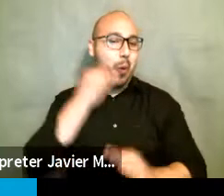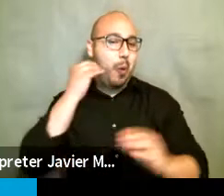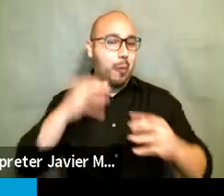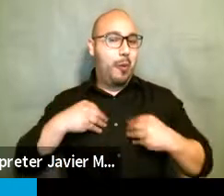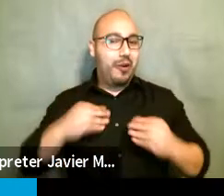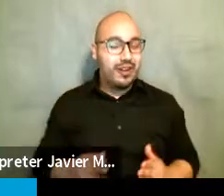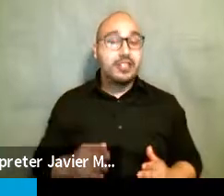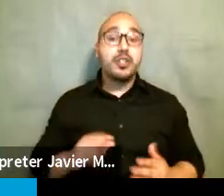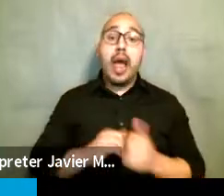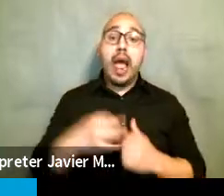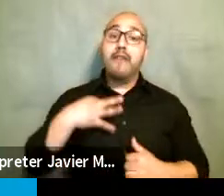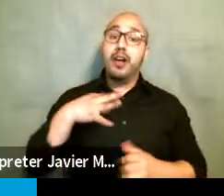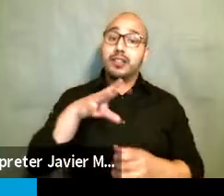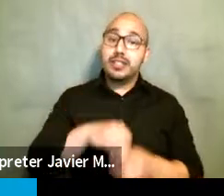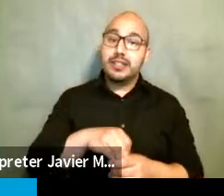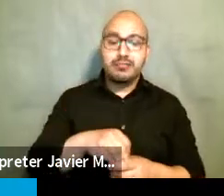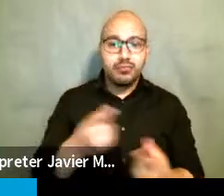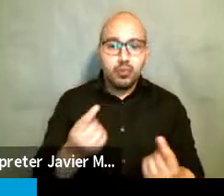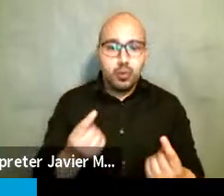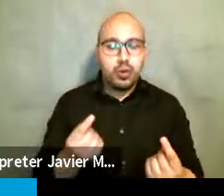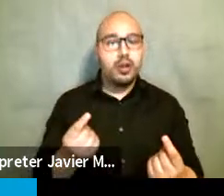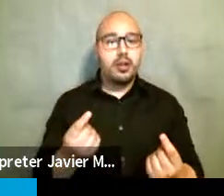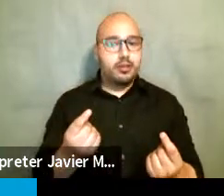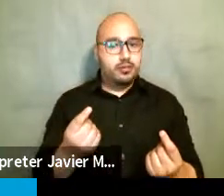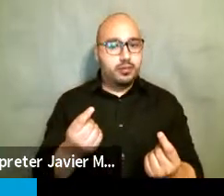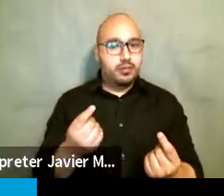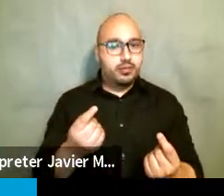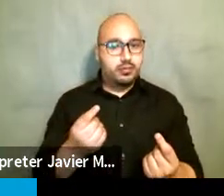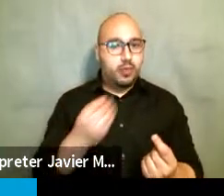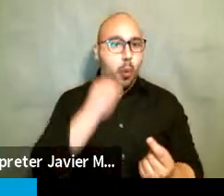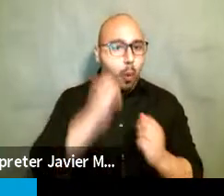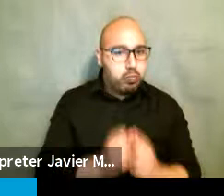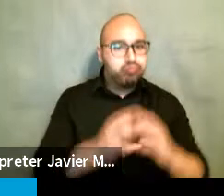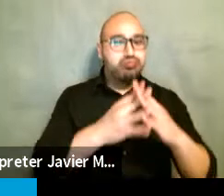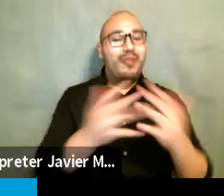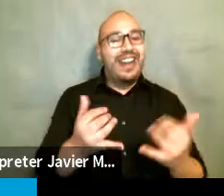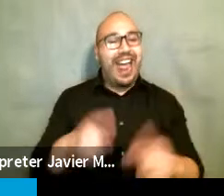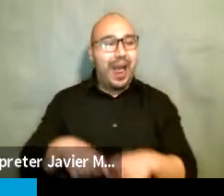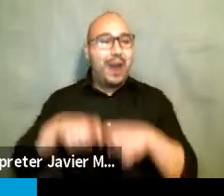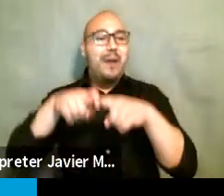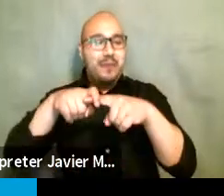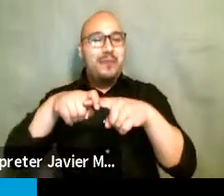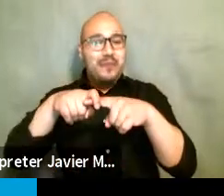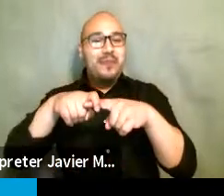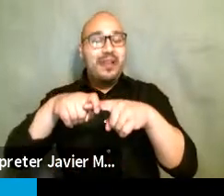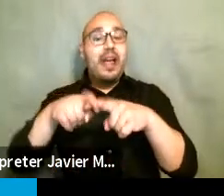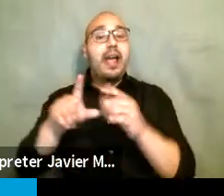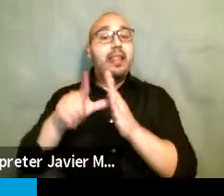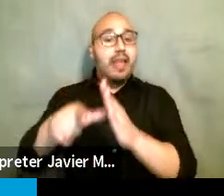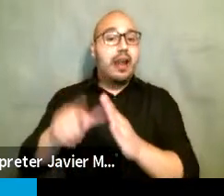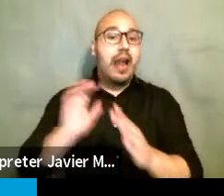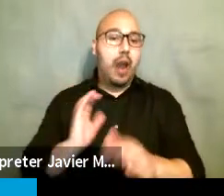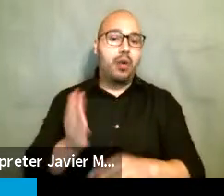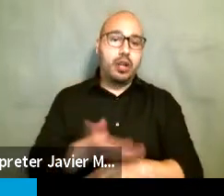can get involved is through new home construction. We currently are on a brief hiatus and will be picking back up with volunteers at our construction